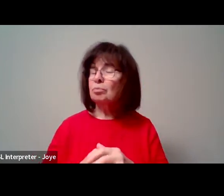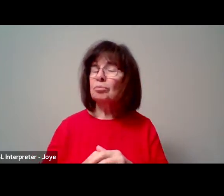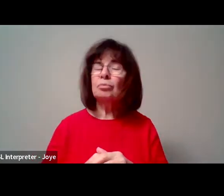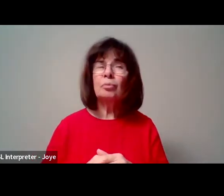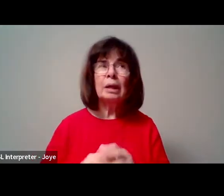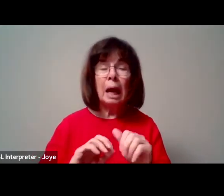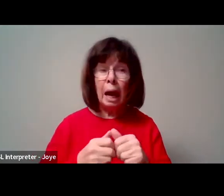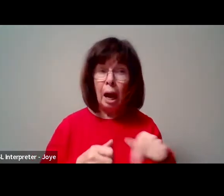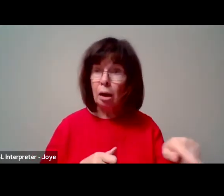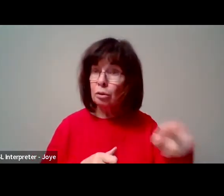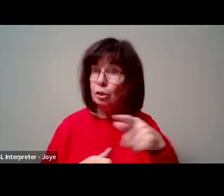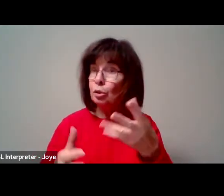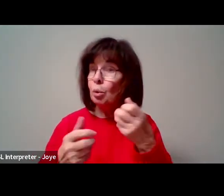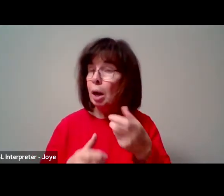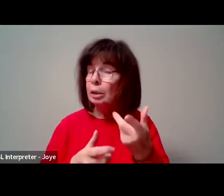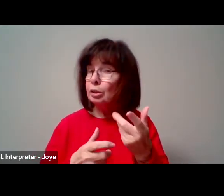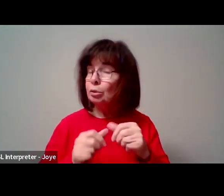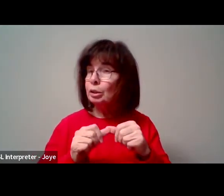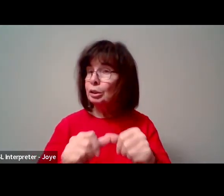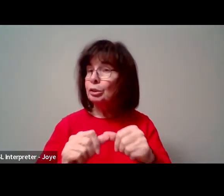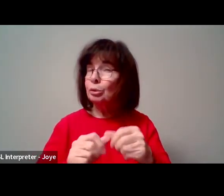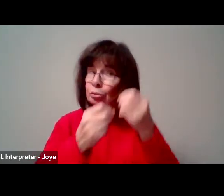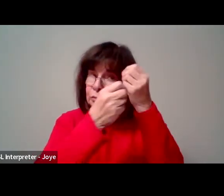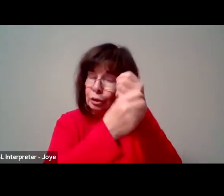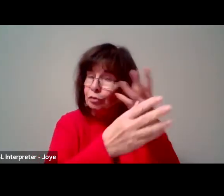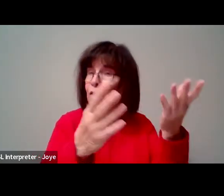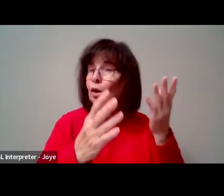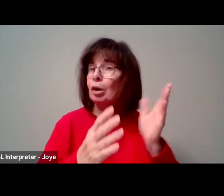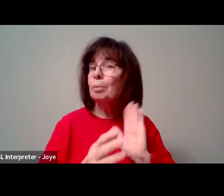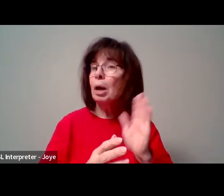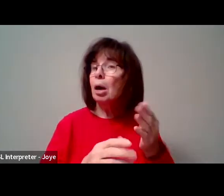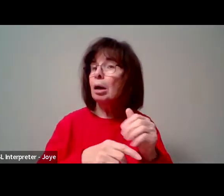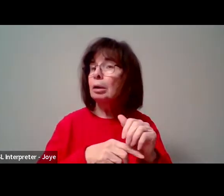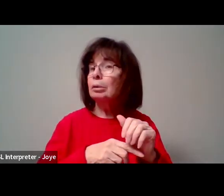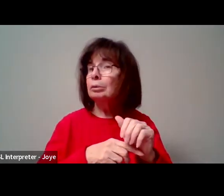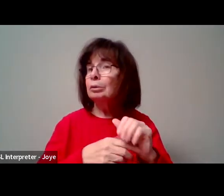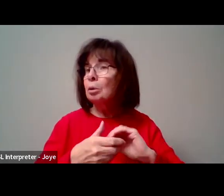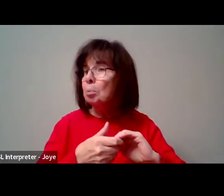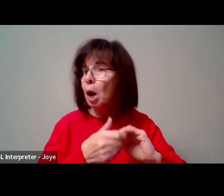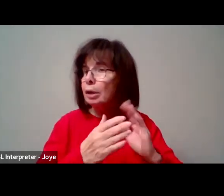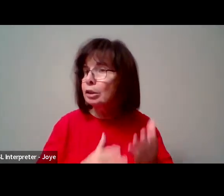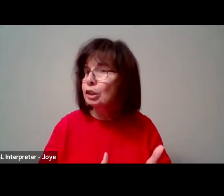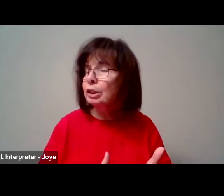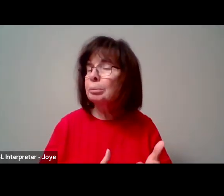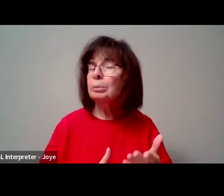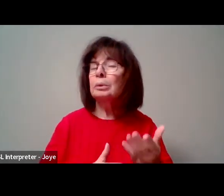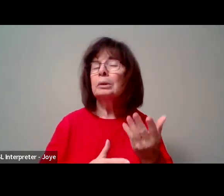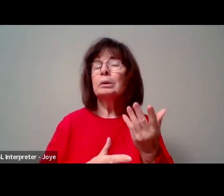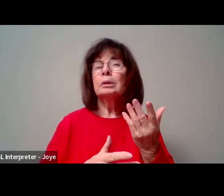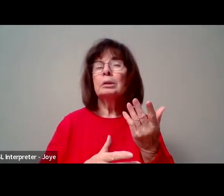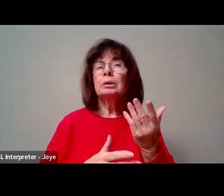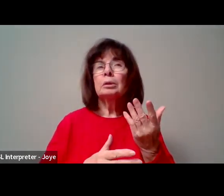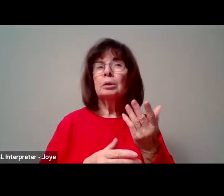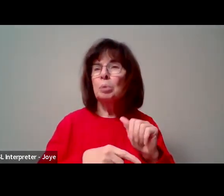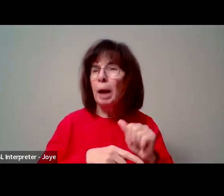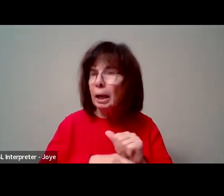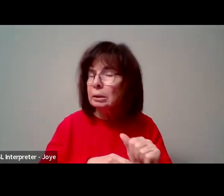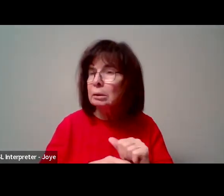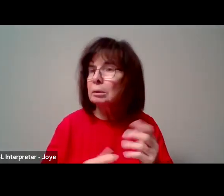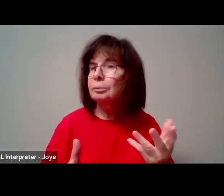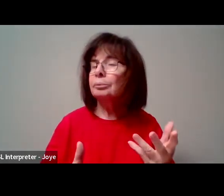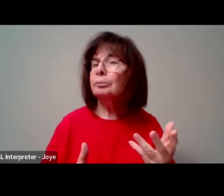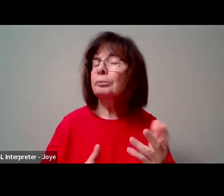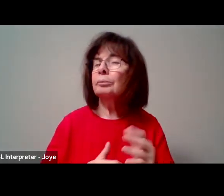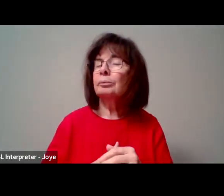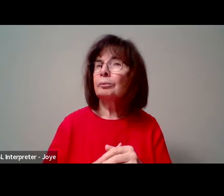continue to inform our practice, how we want to continue our partnership, and then we will open